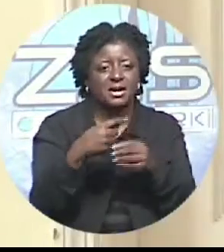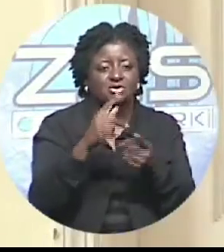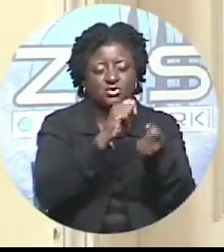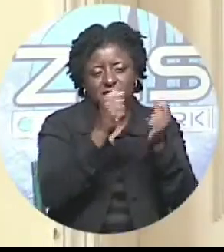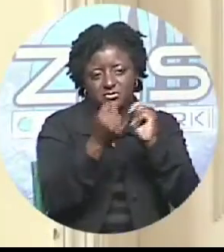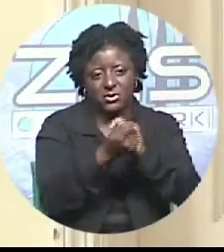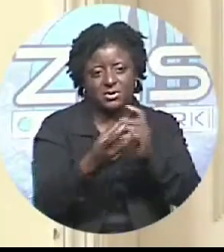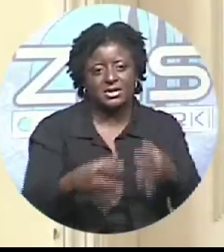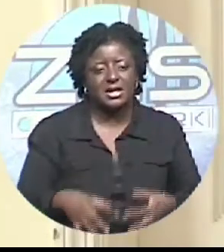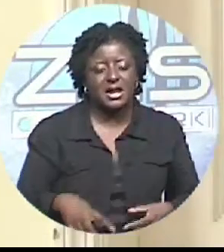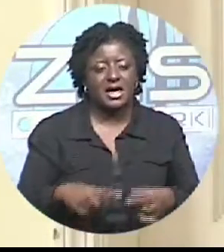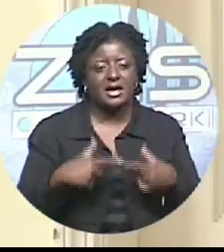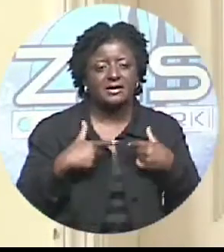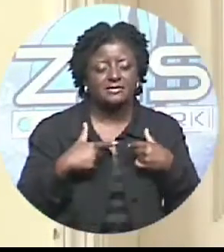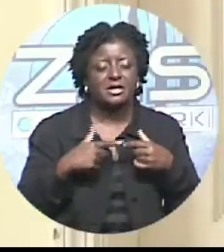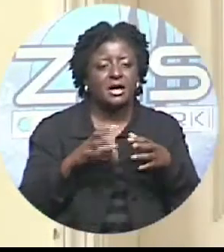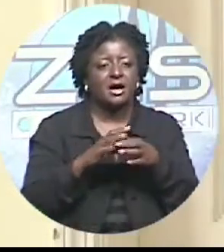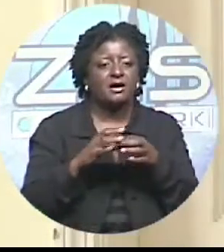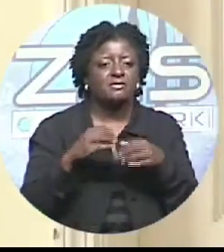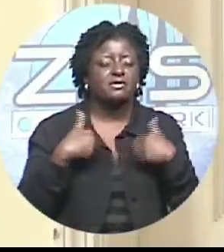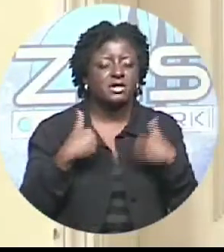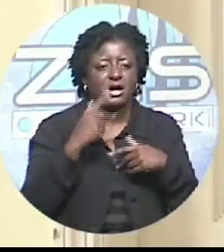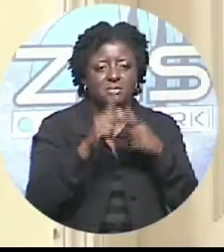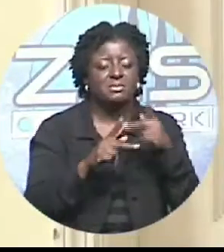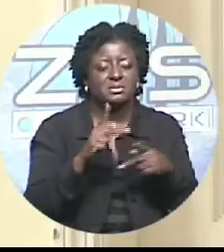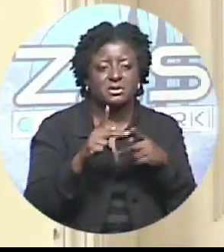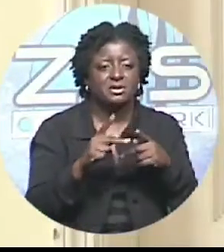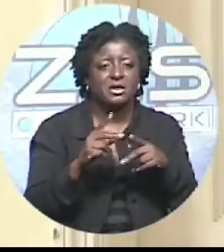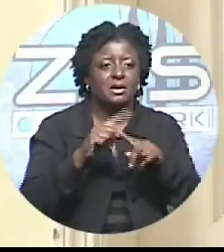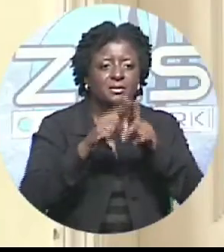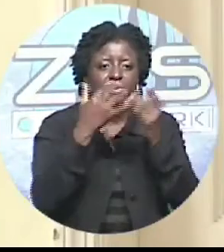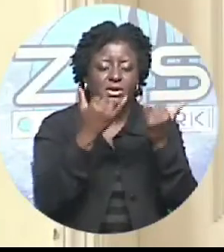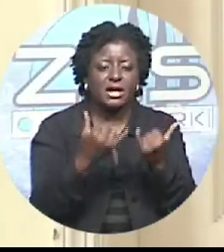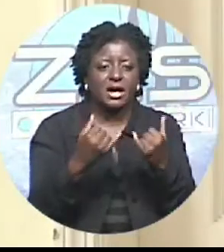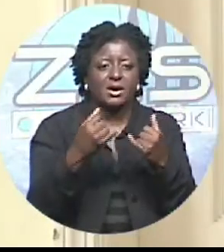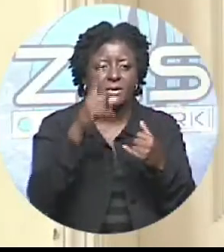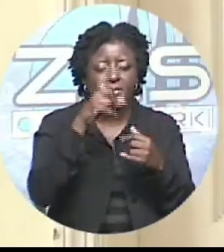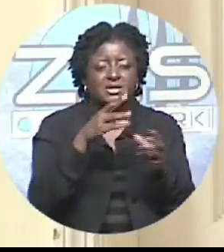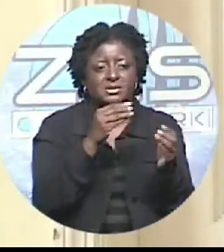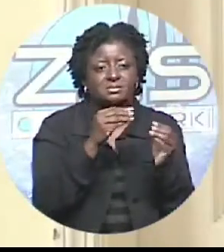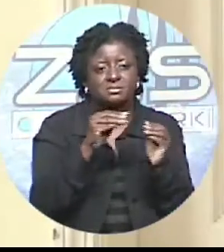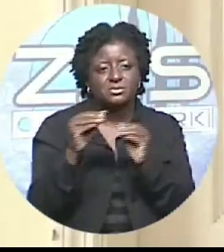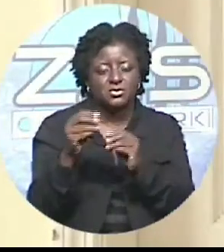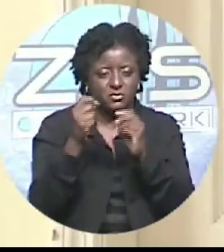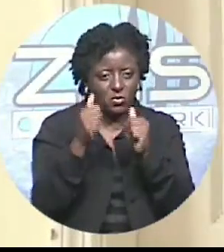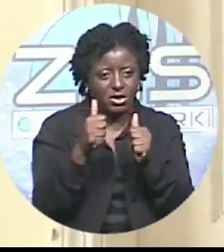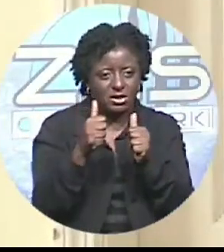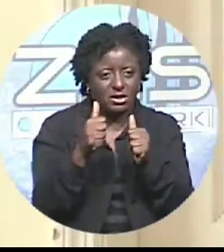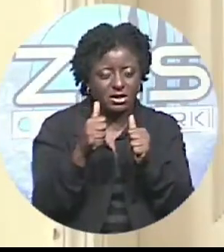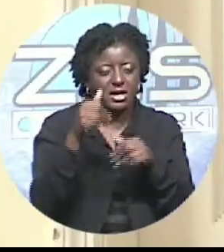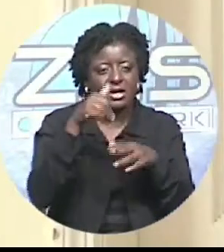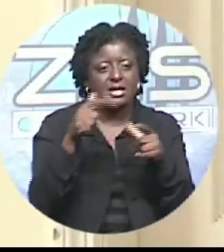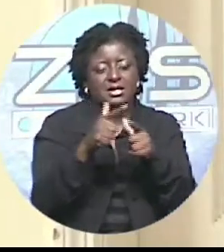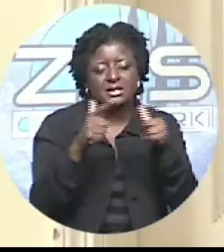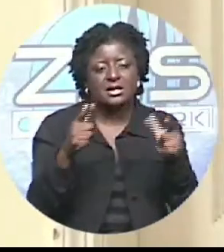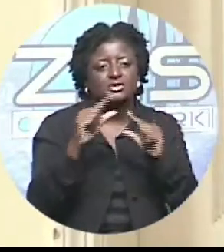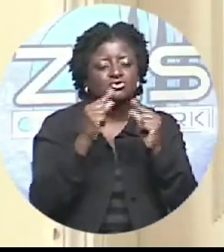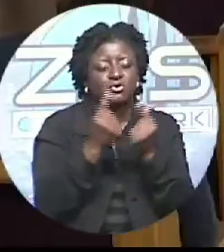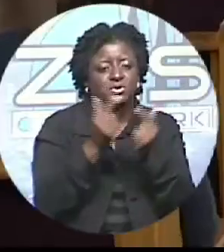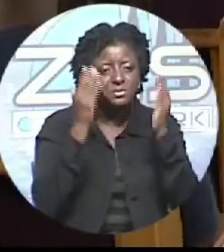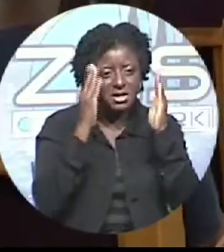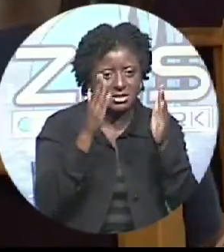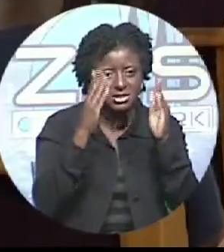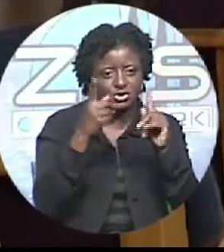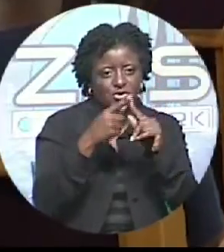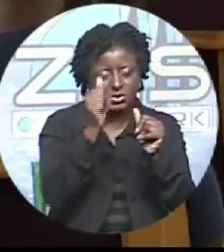of our young people, one person at a time. But we now have to go quickly, so we got to do it in big groups and pay attention to